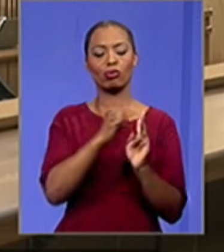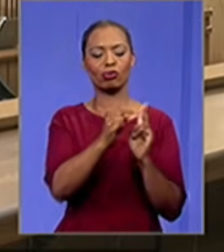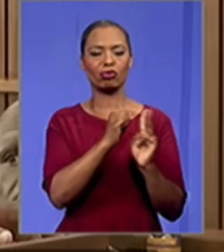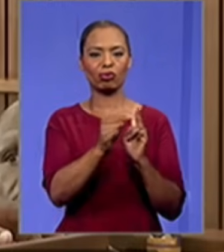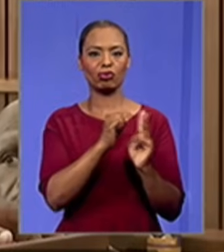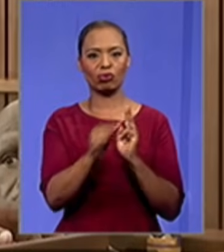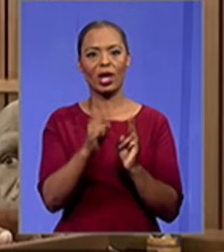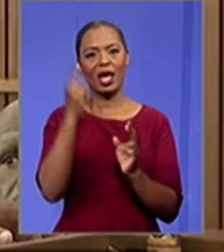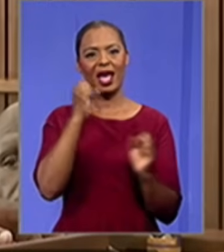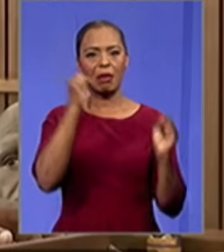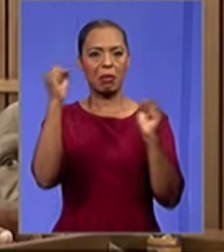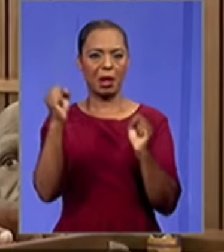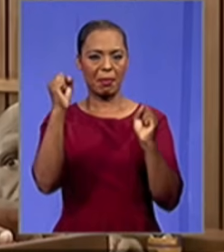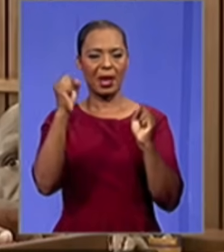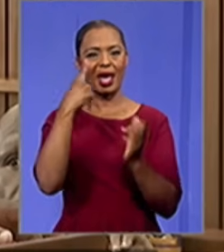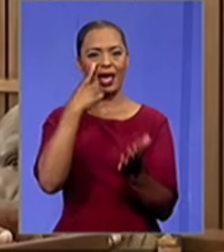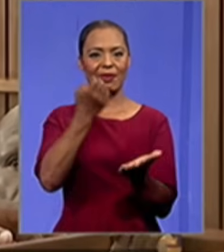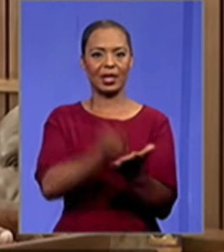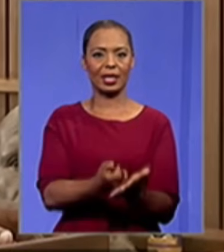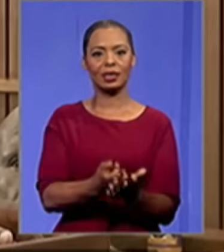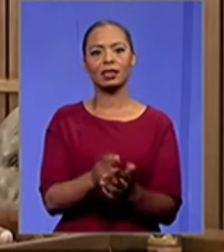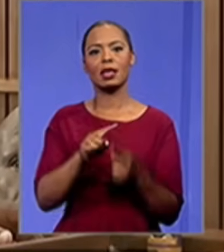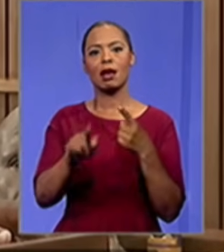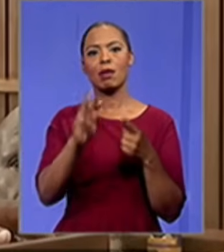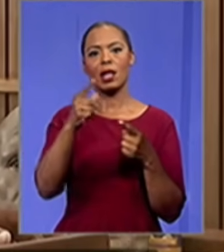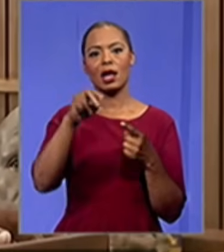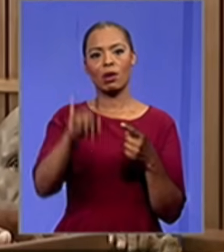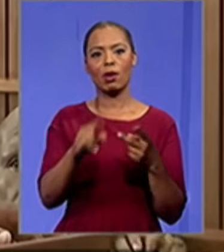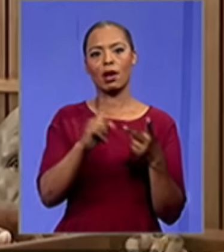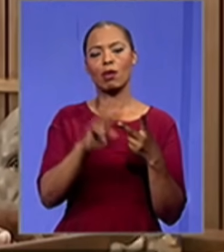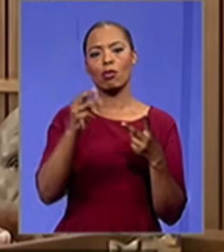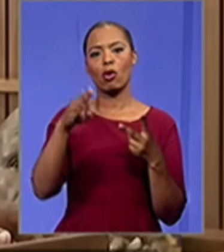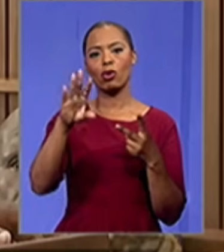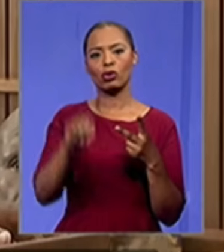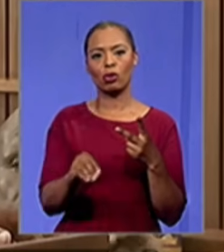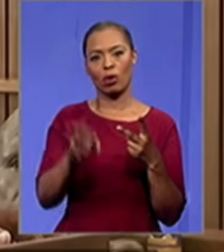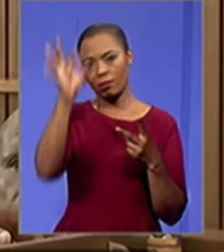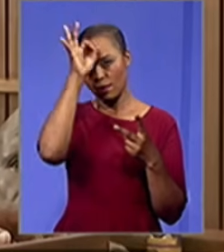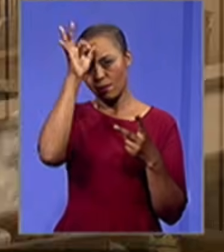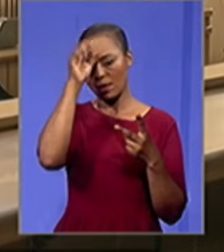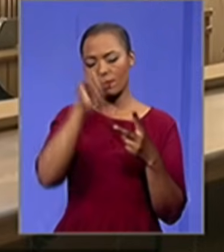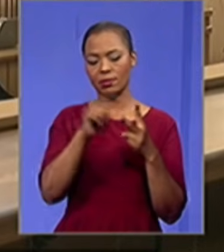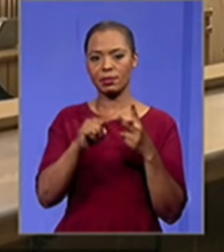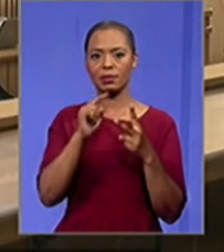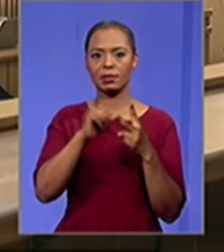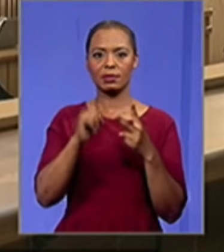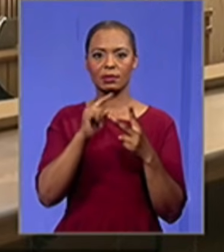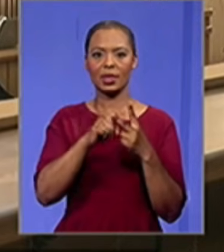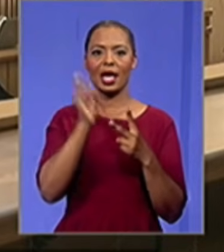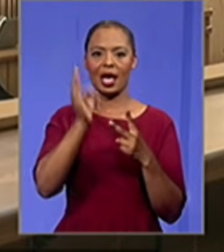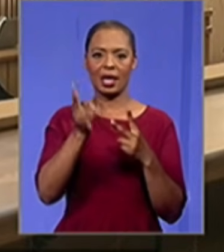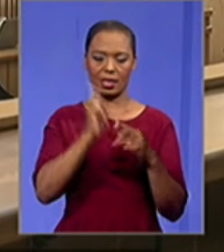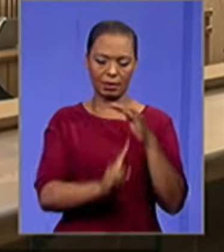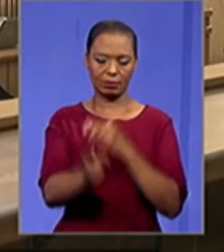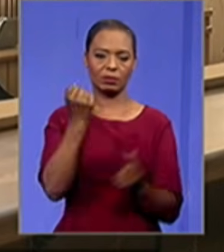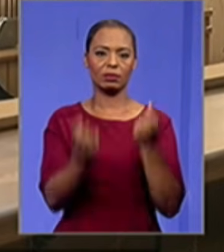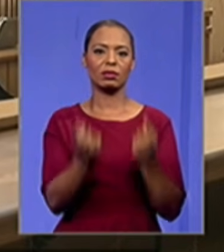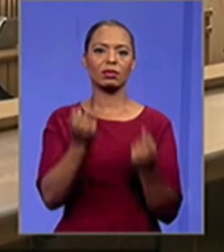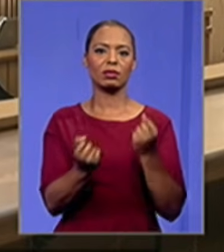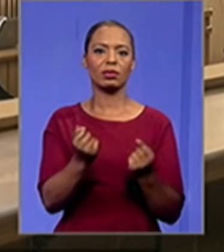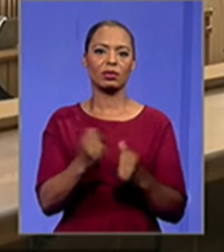filego bohlatse mokolonele Mhlanganelwa Mbotho le Sergeant Thapelo Monareng ba bitšwe gape go fa bohlatse